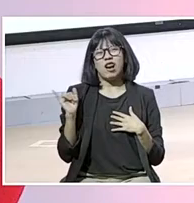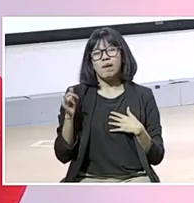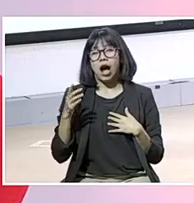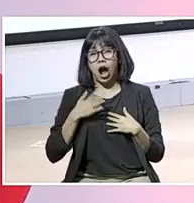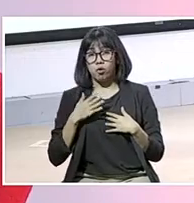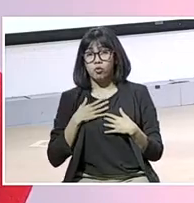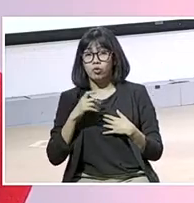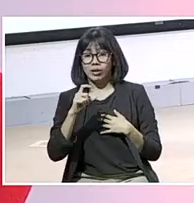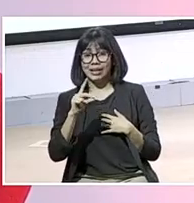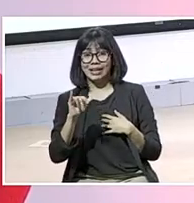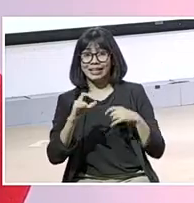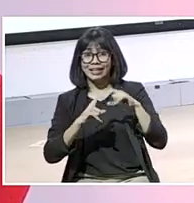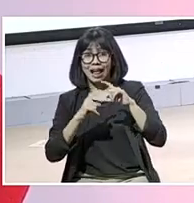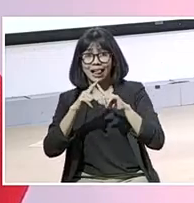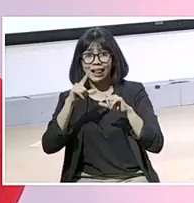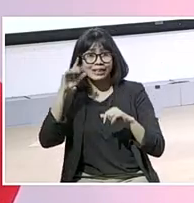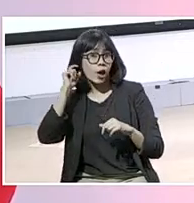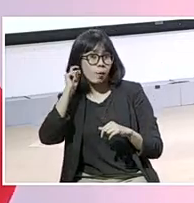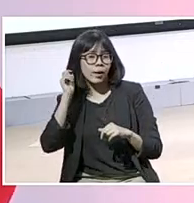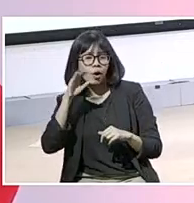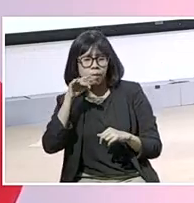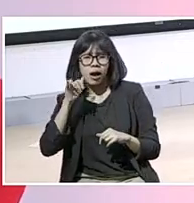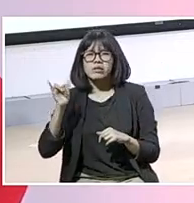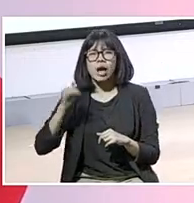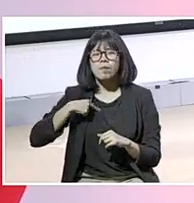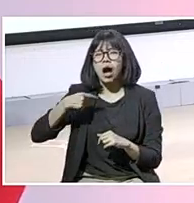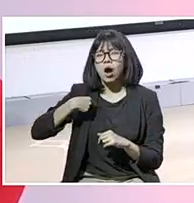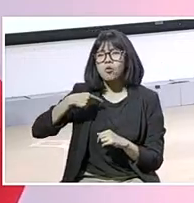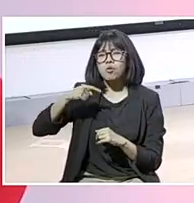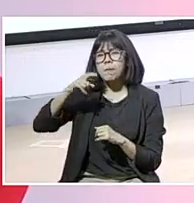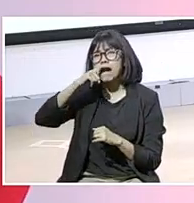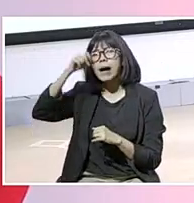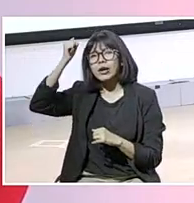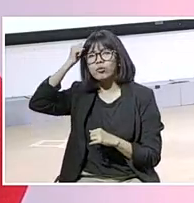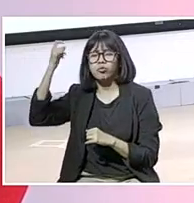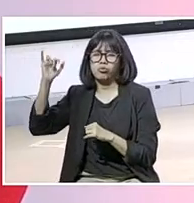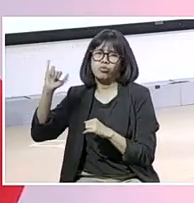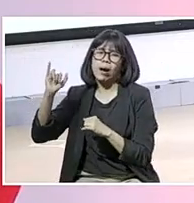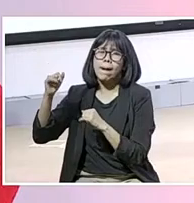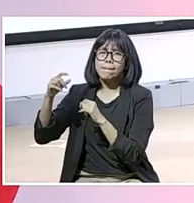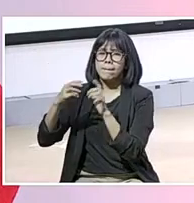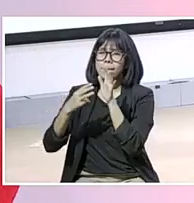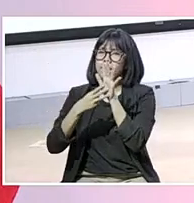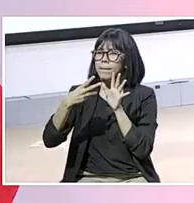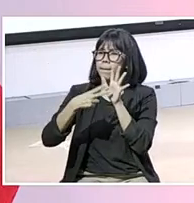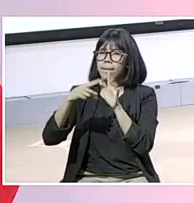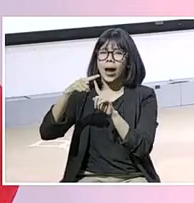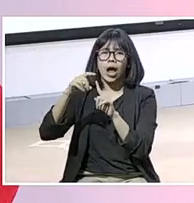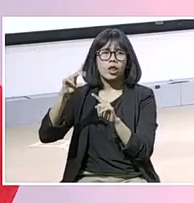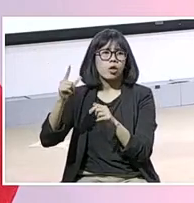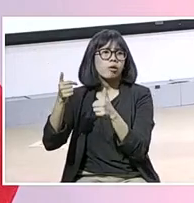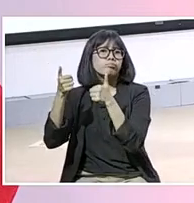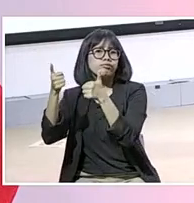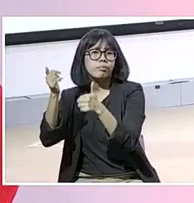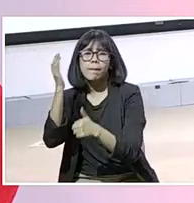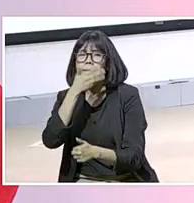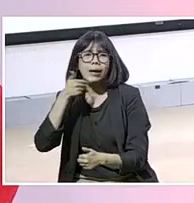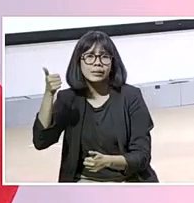well. I didn't have like a role model of basketball growing up or anything like that. But I think it was